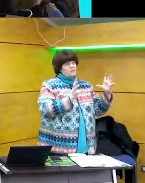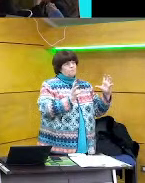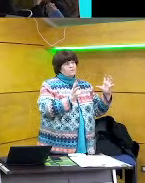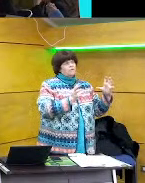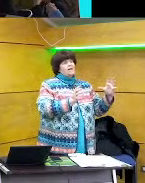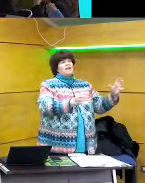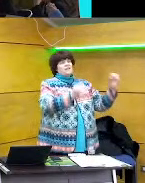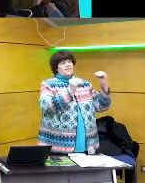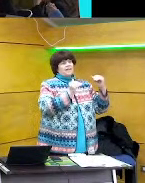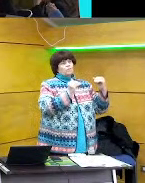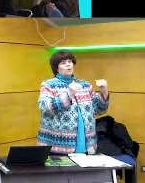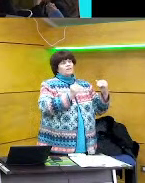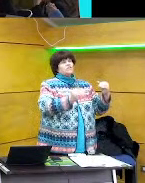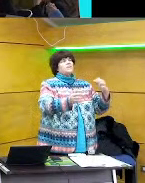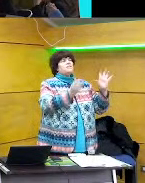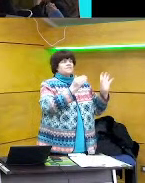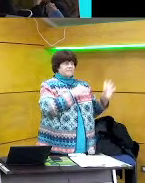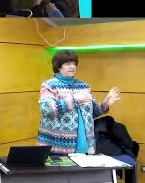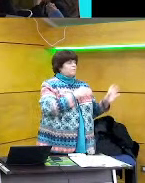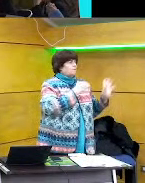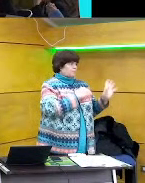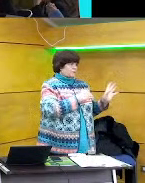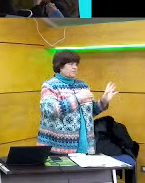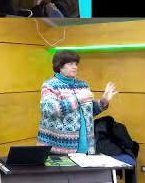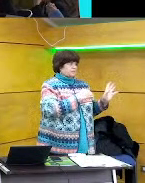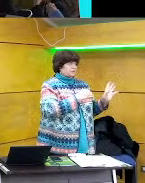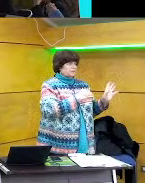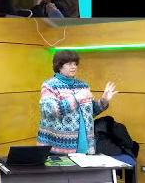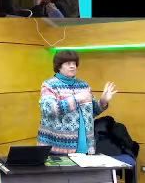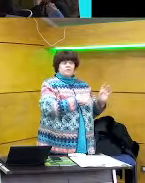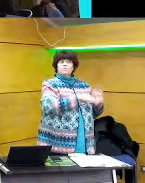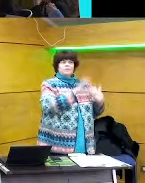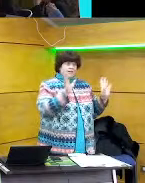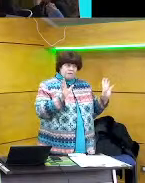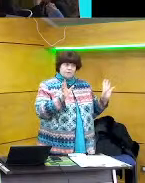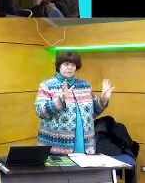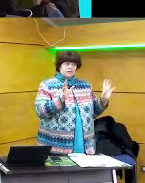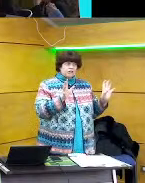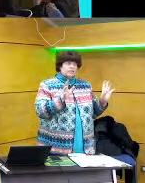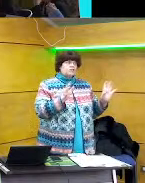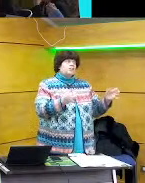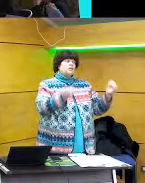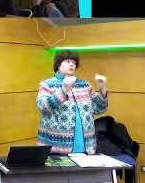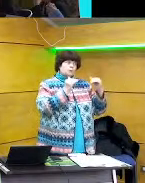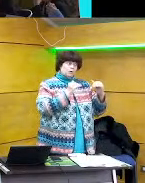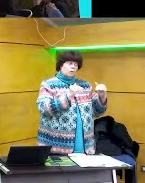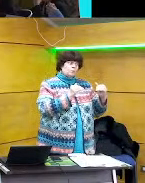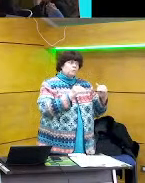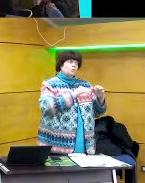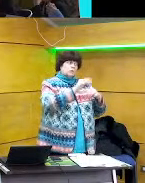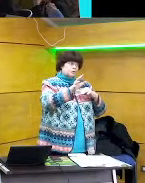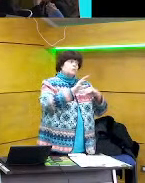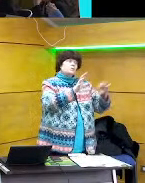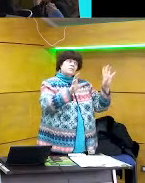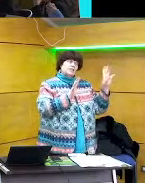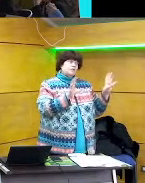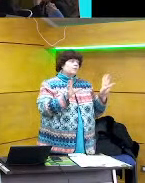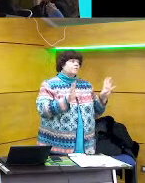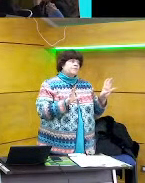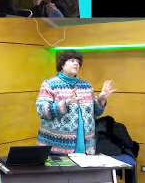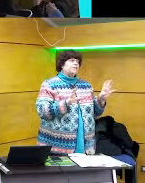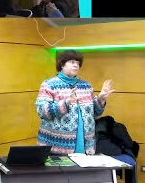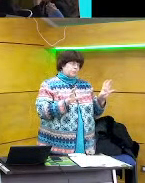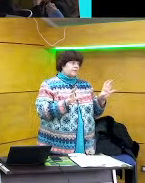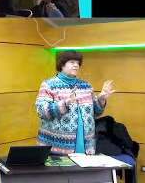4 people that watch the same participant. You never judge your own or schools that